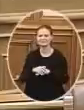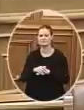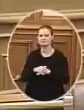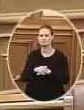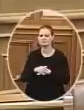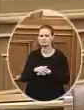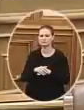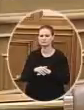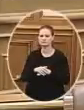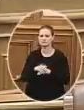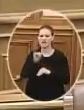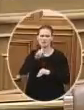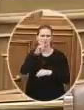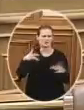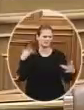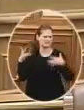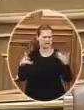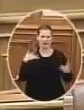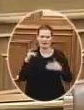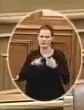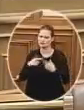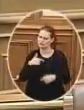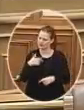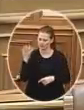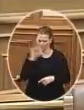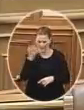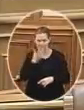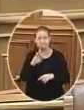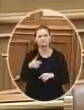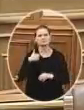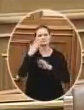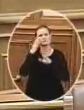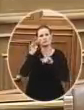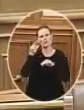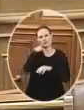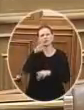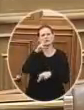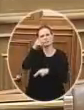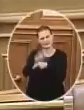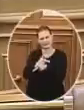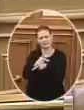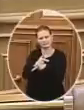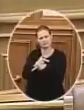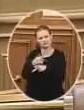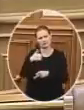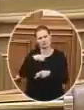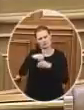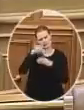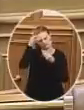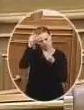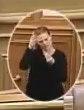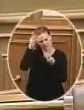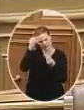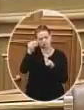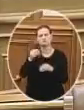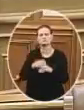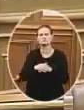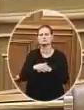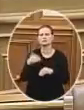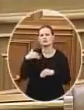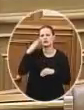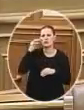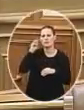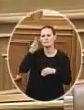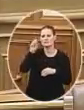But that's really exciting to me. I hope that you will keep us apprised of that. And I understand Ken Stein